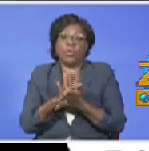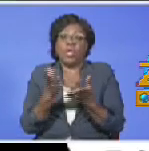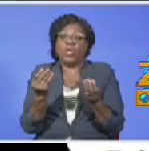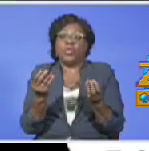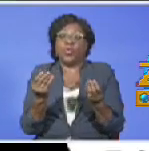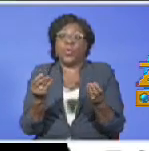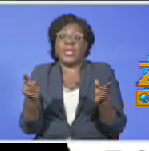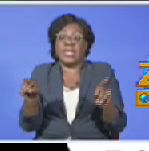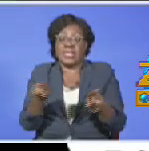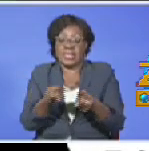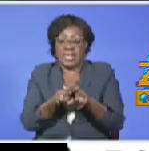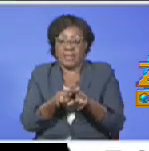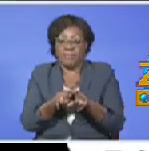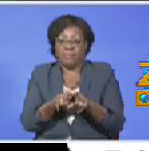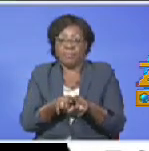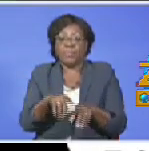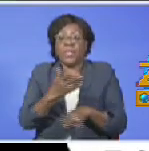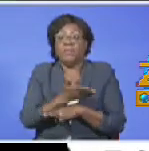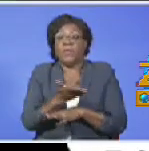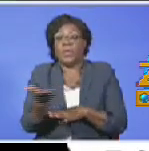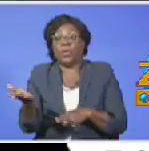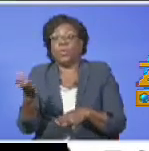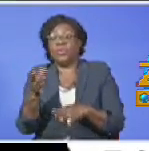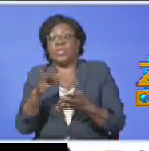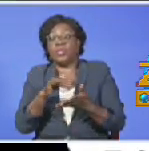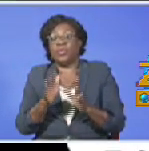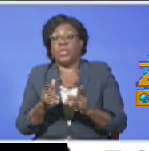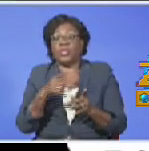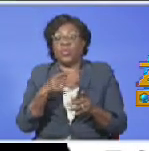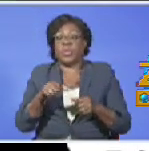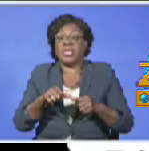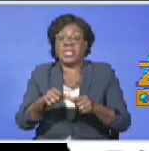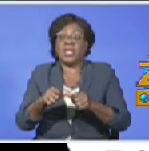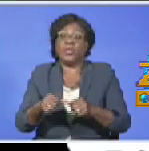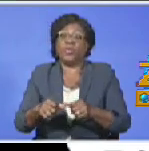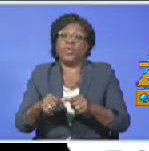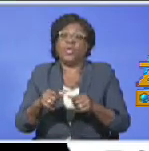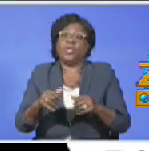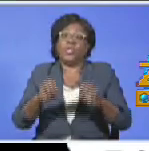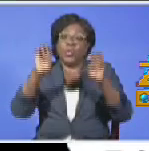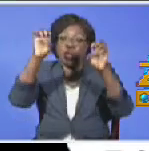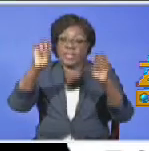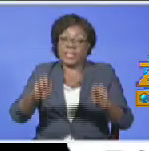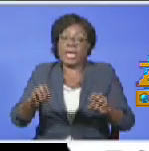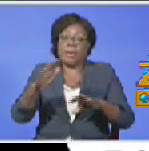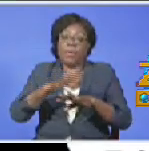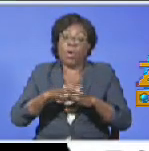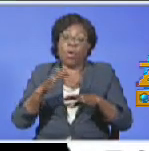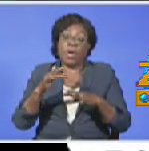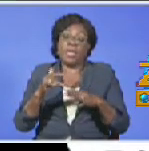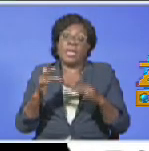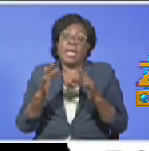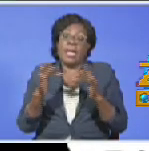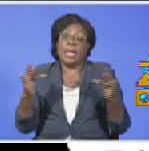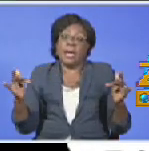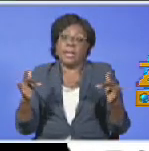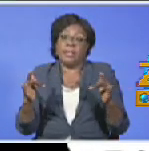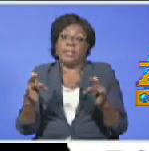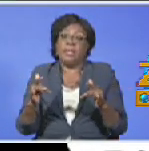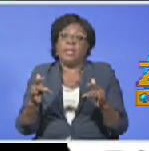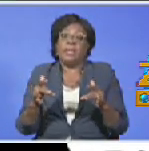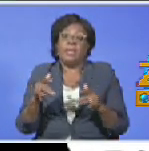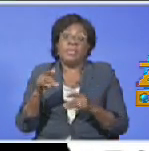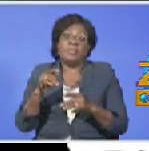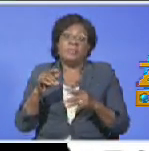schools will continue on the virtual platforms, Taylor encourages parents to prepare them for the sitting. As it relates to students who do not